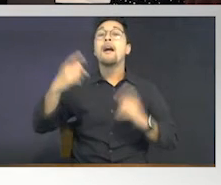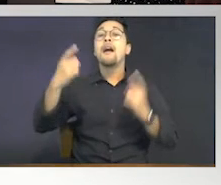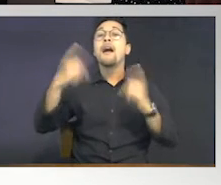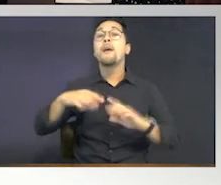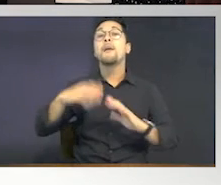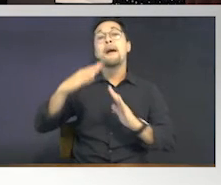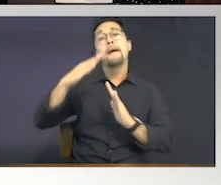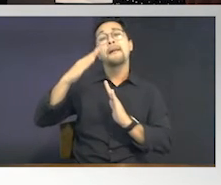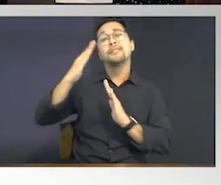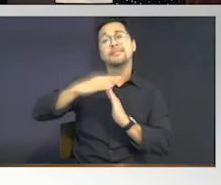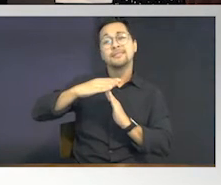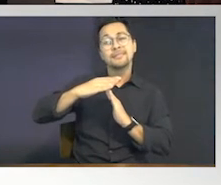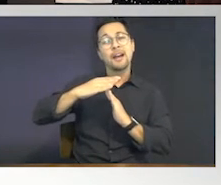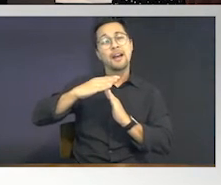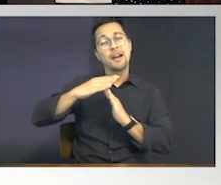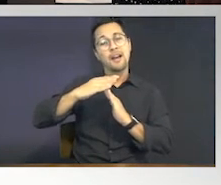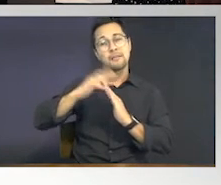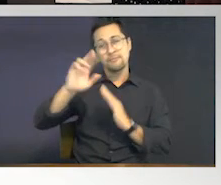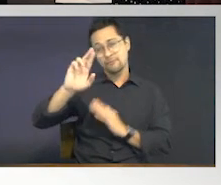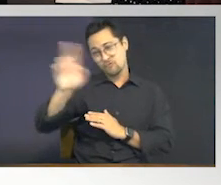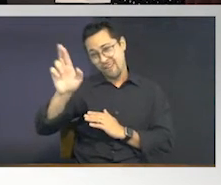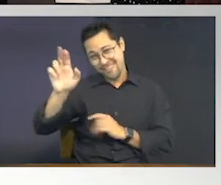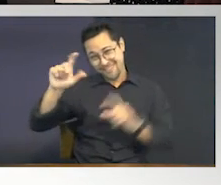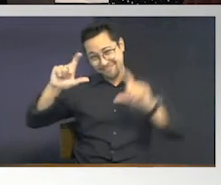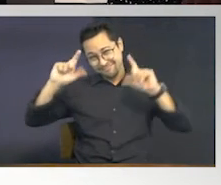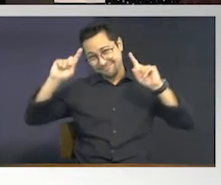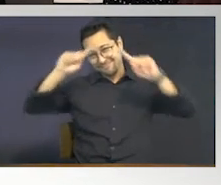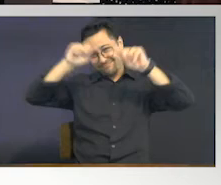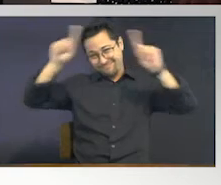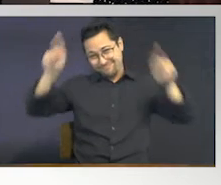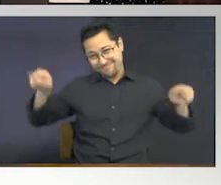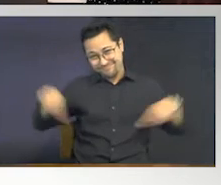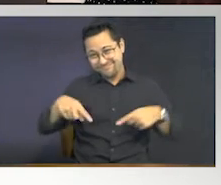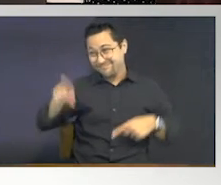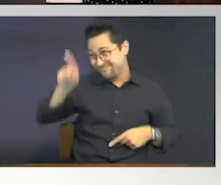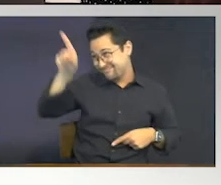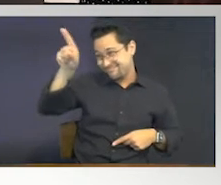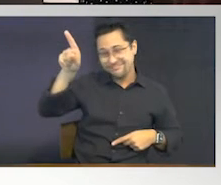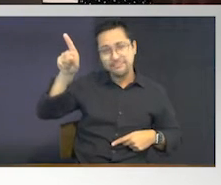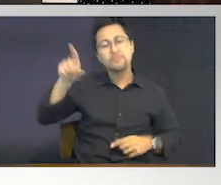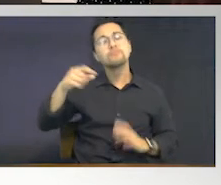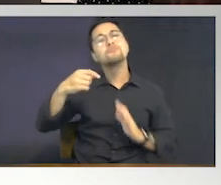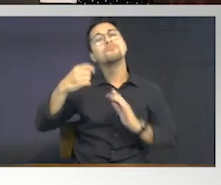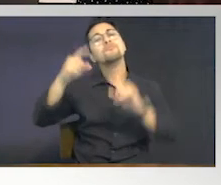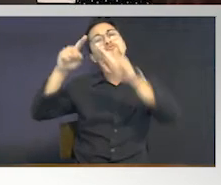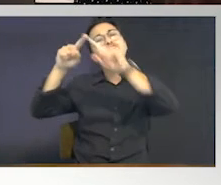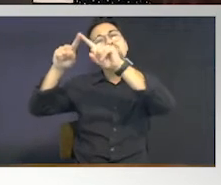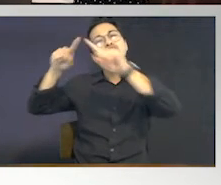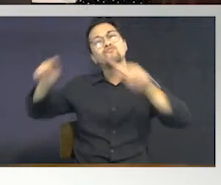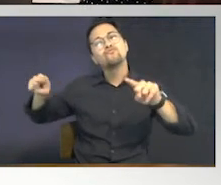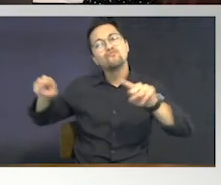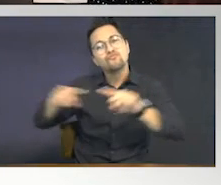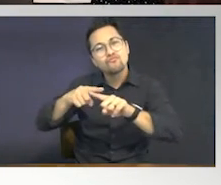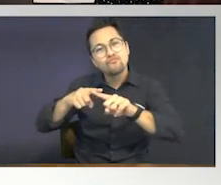top of the top right side of the page, draw a triangle.